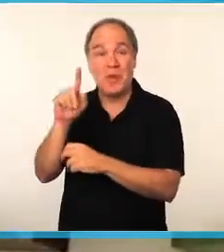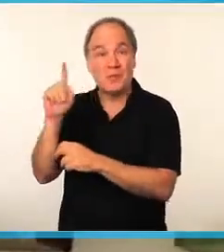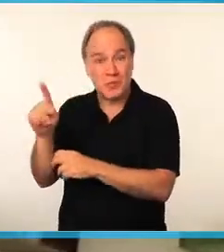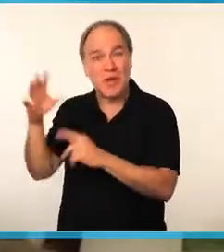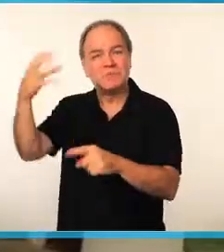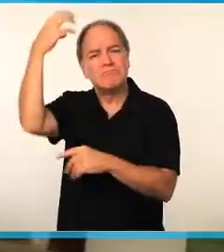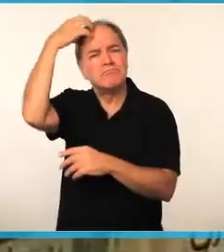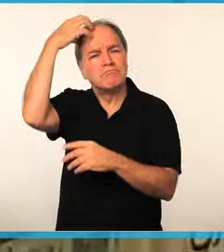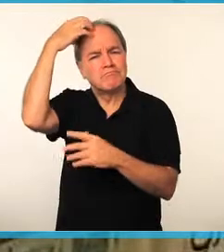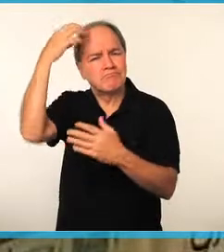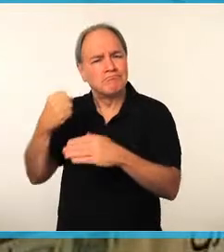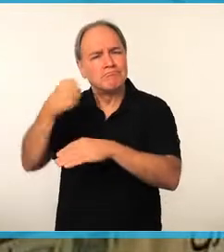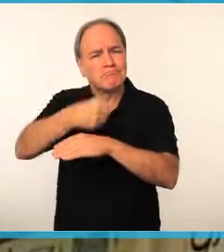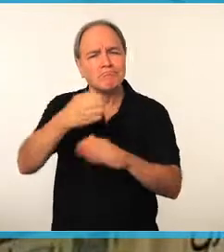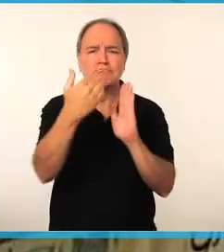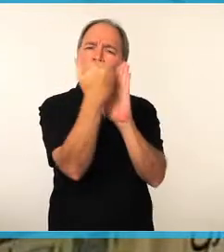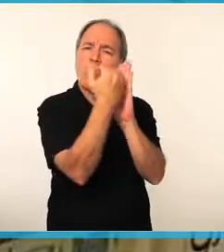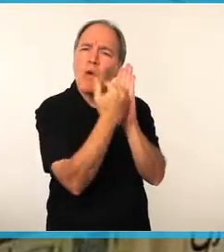2011 onwards.